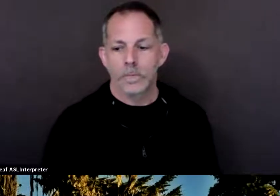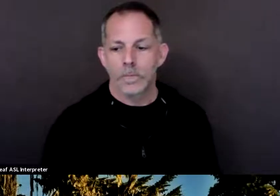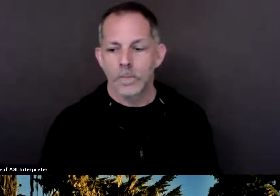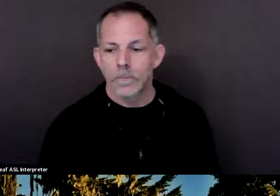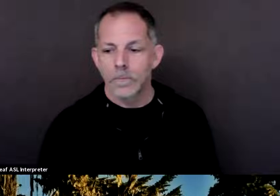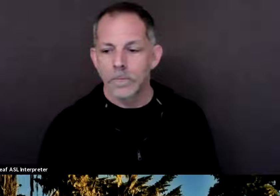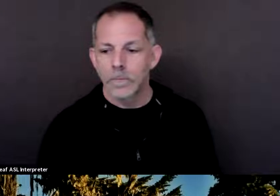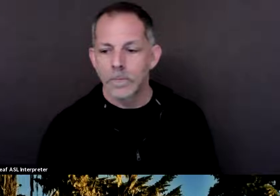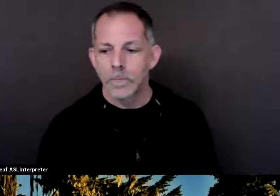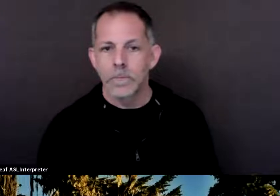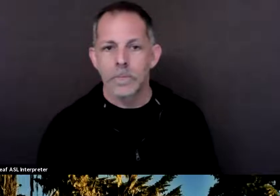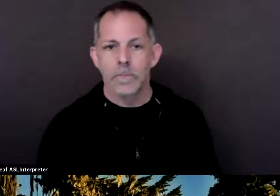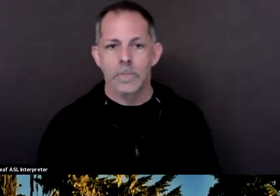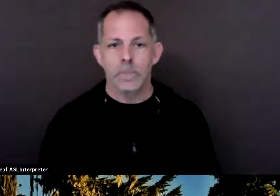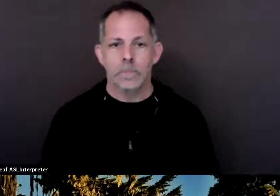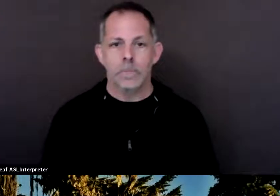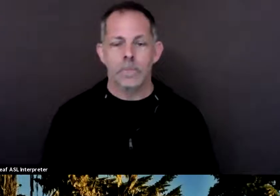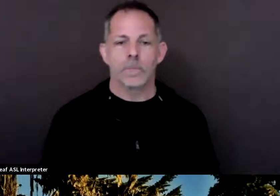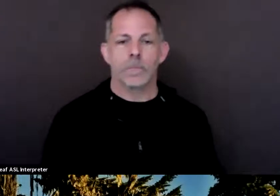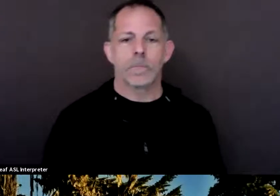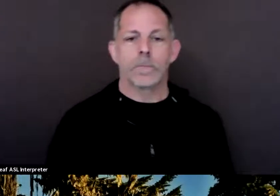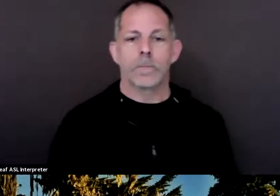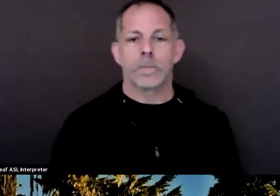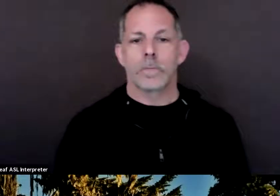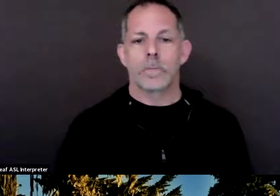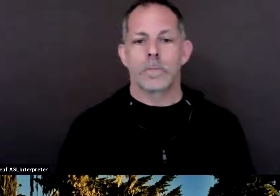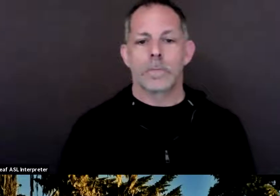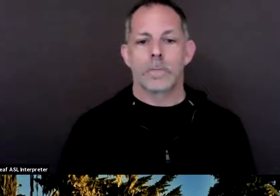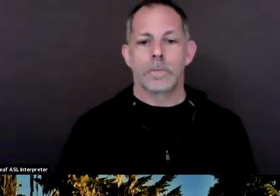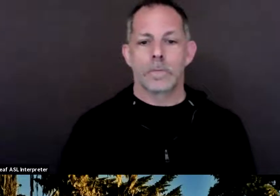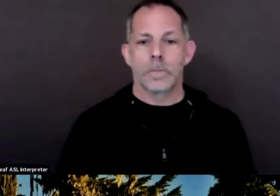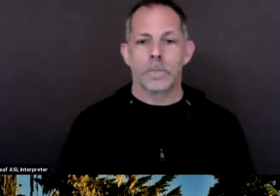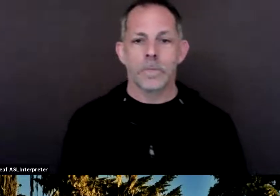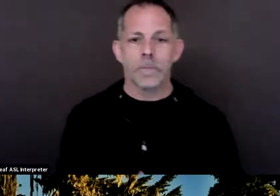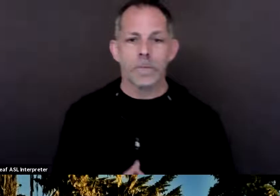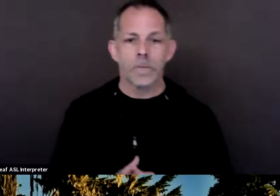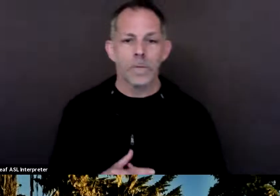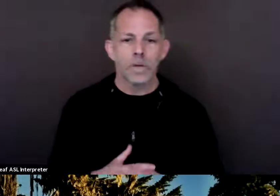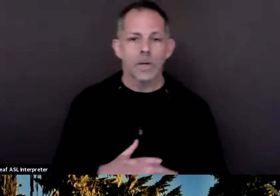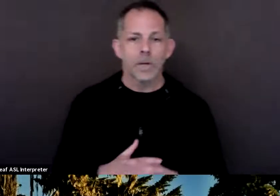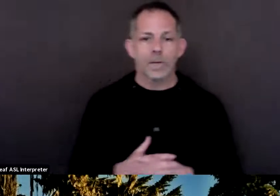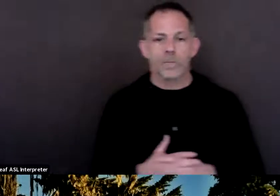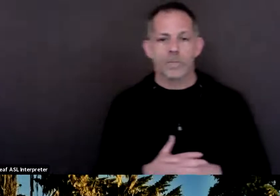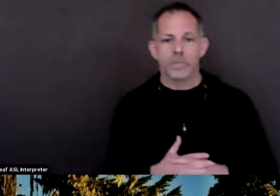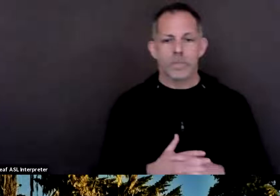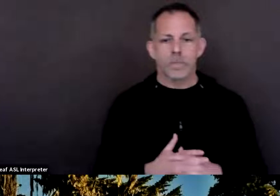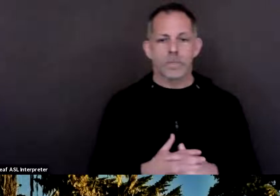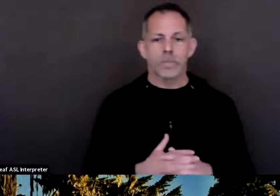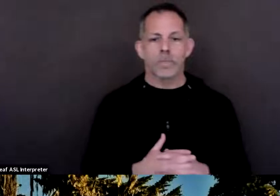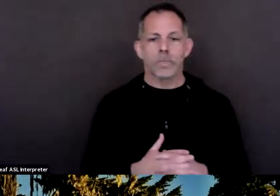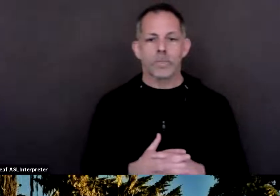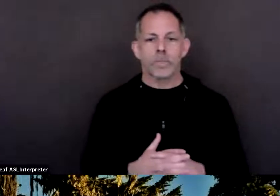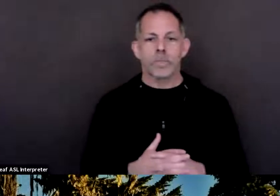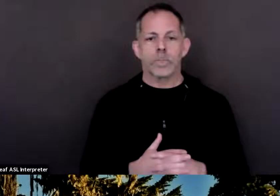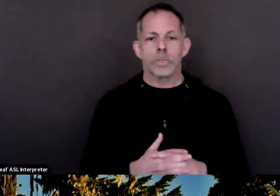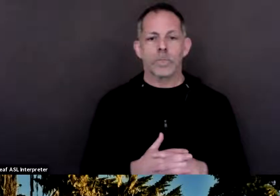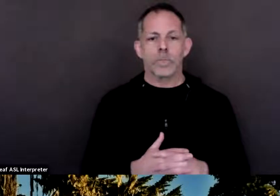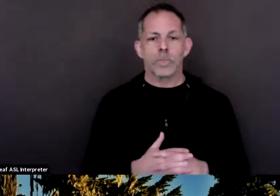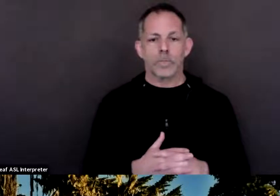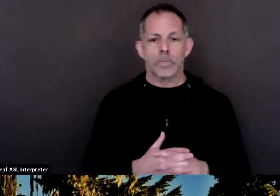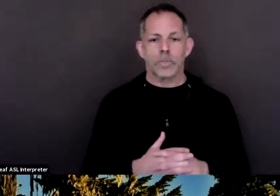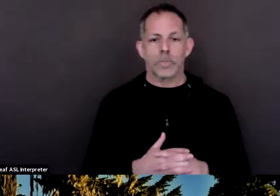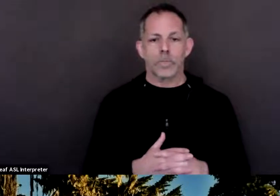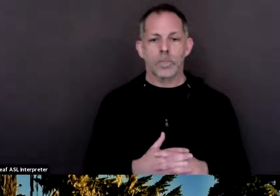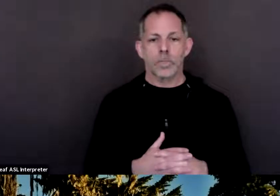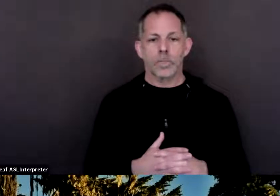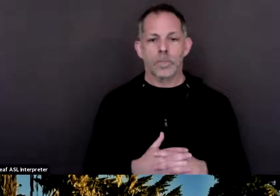how efficient the sites are. We appreciate the feedback we're getting from lots of folks who are finding it very easy to get through the drive-through and walk-in sites